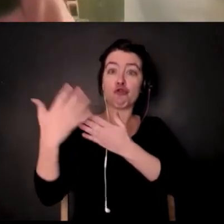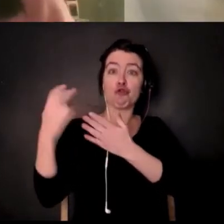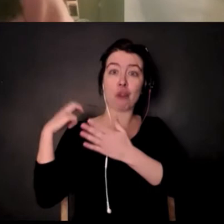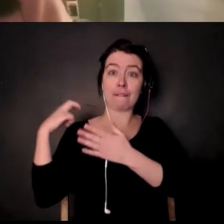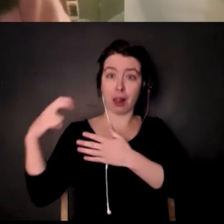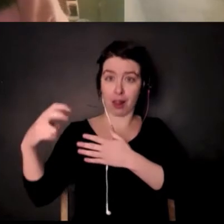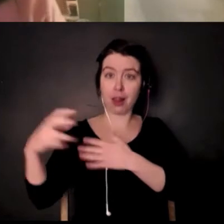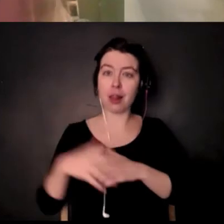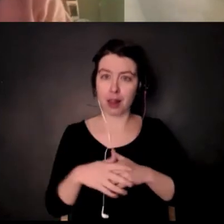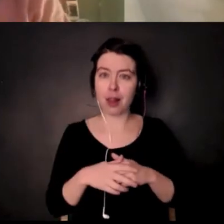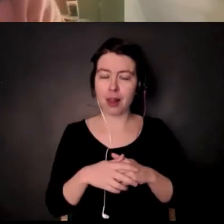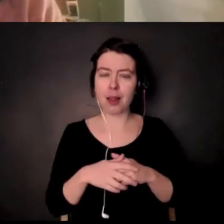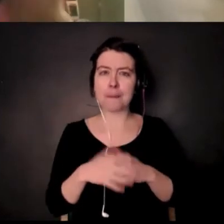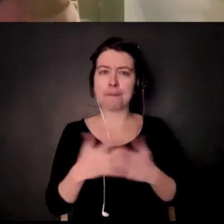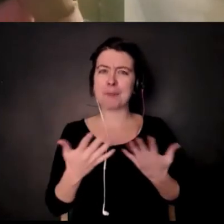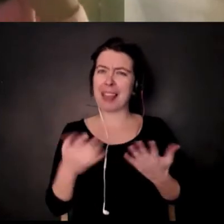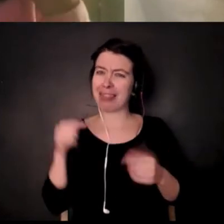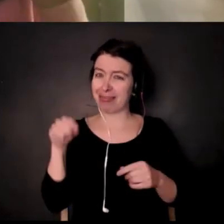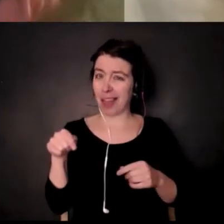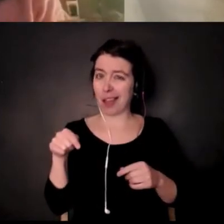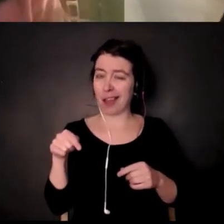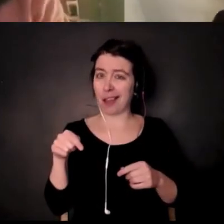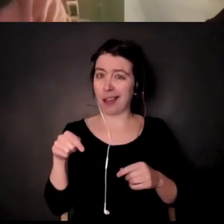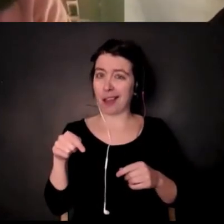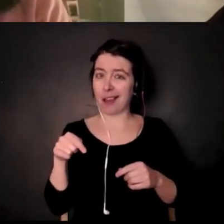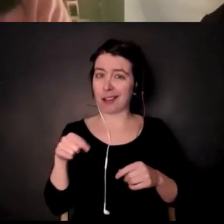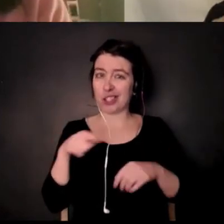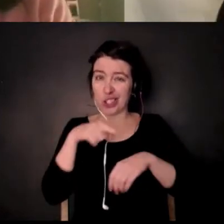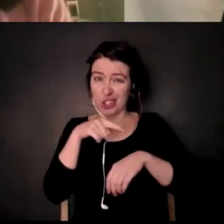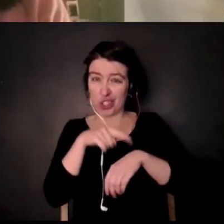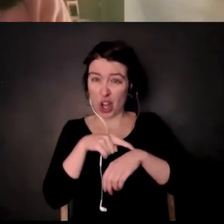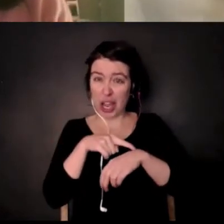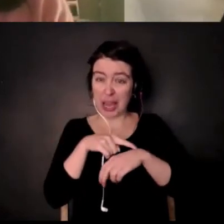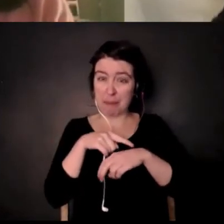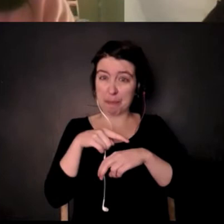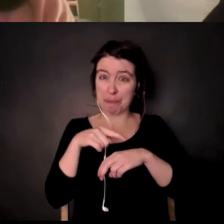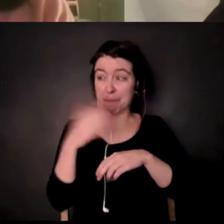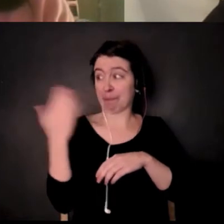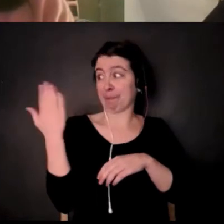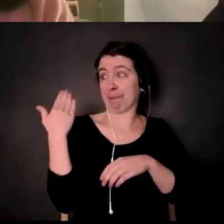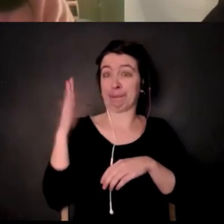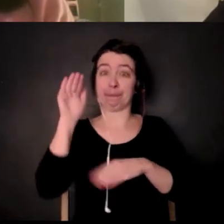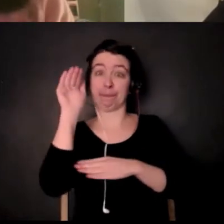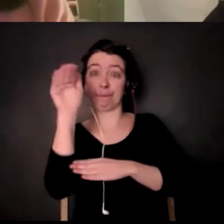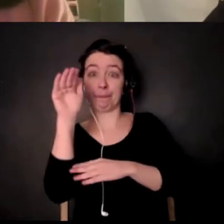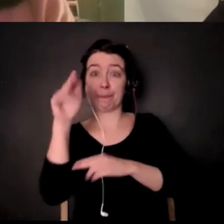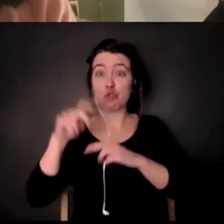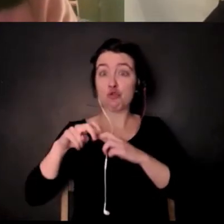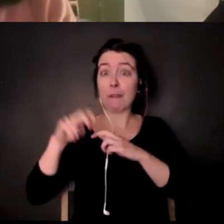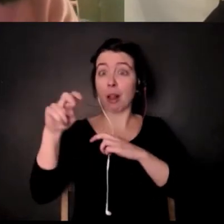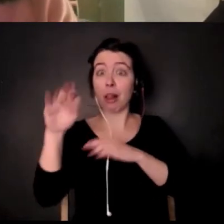time traveling in a sense is also part of how we practice. And one thing that you mentioned about my work,